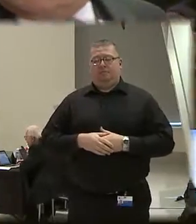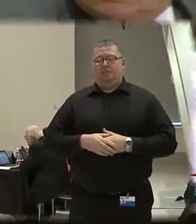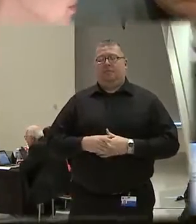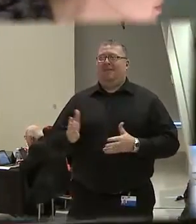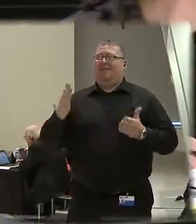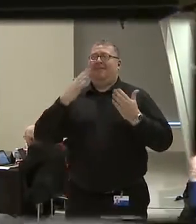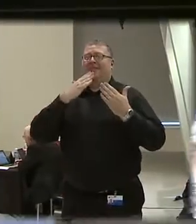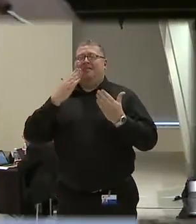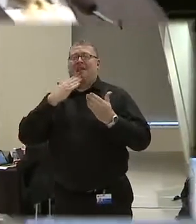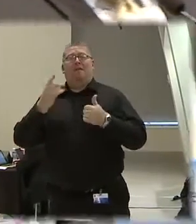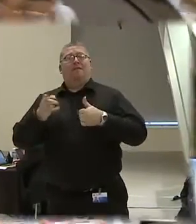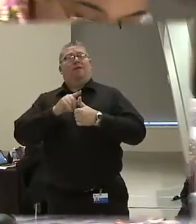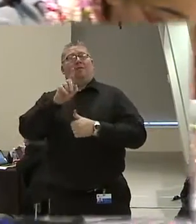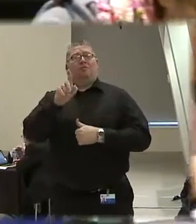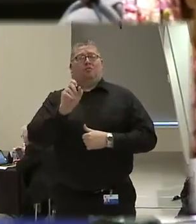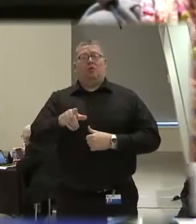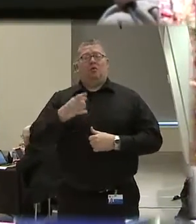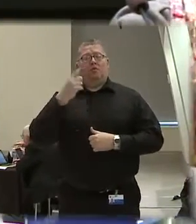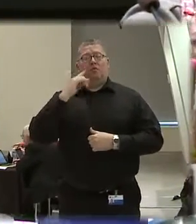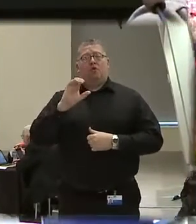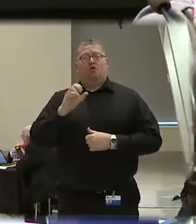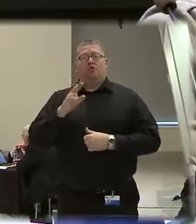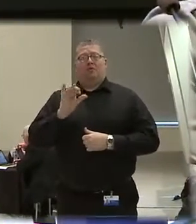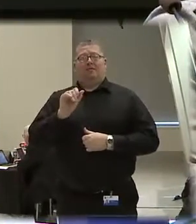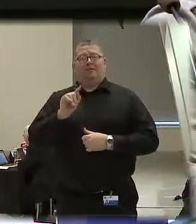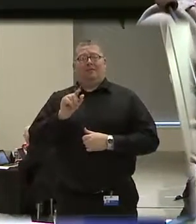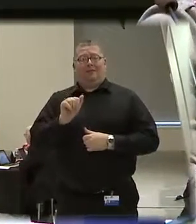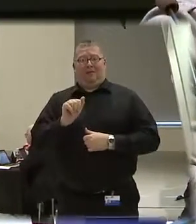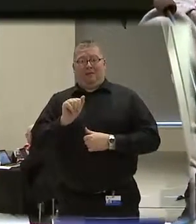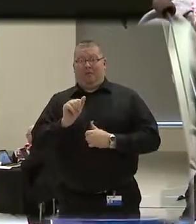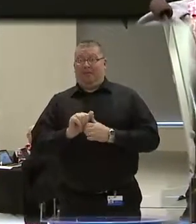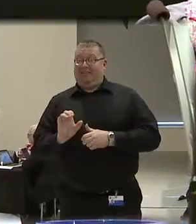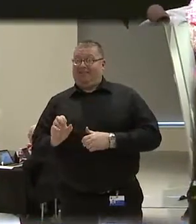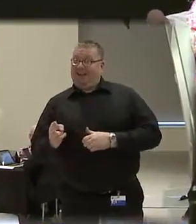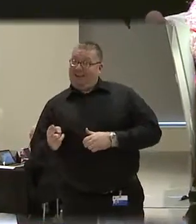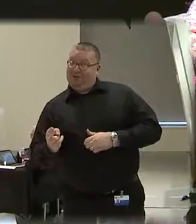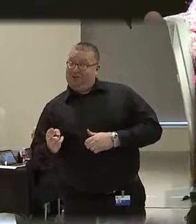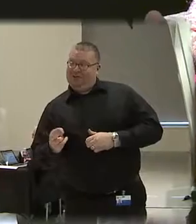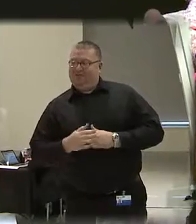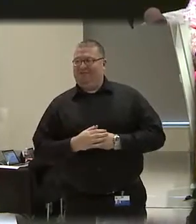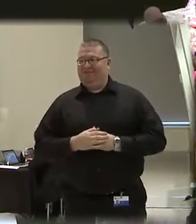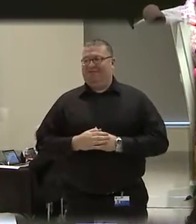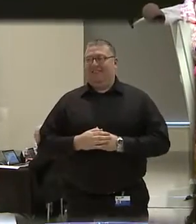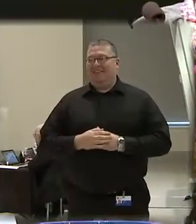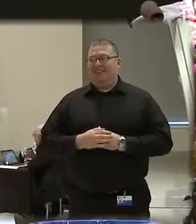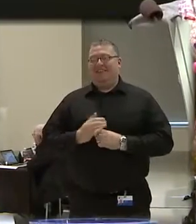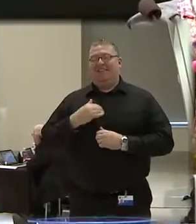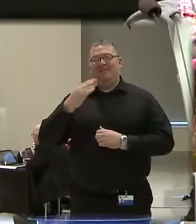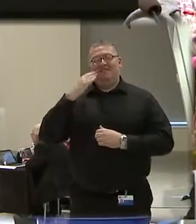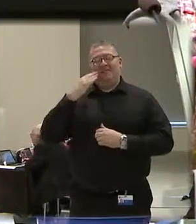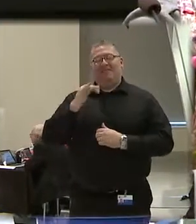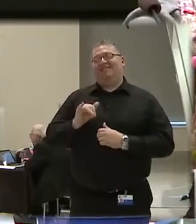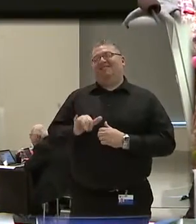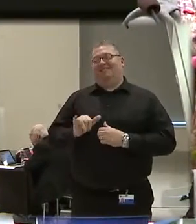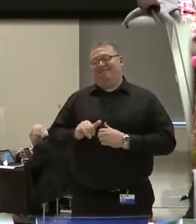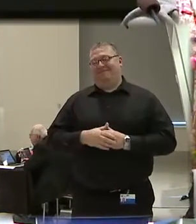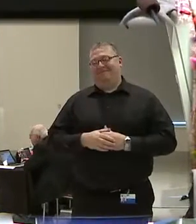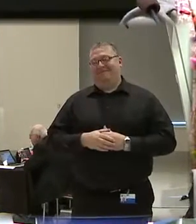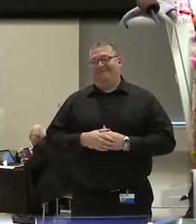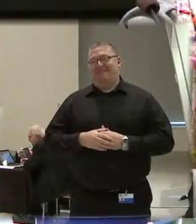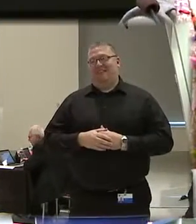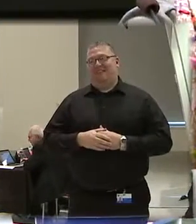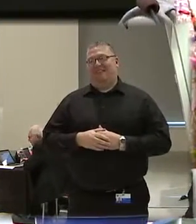Great, thank you. First question for Kristina with the CH. So We're friends now. so